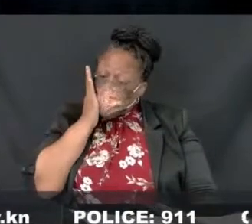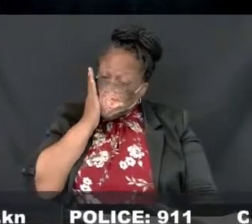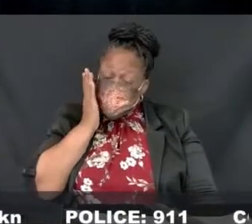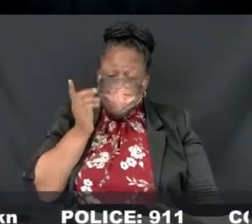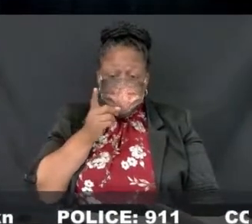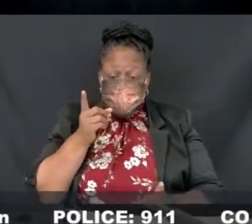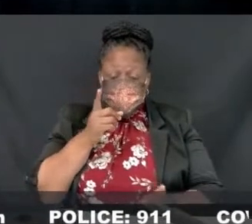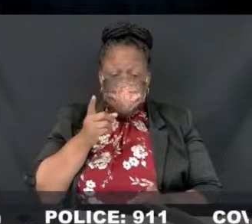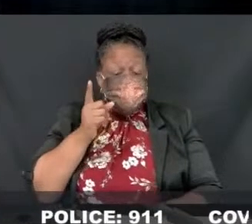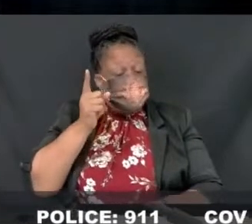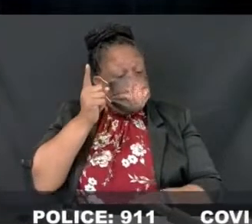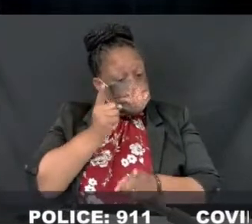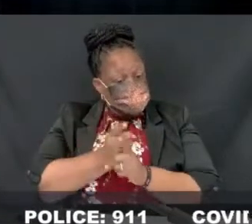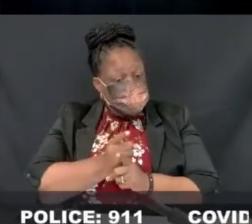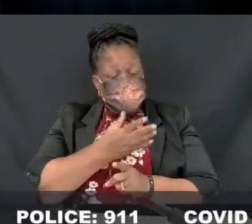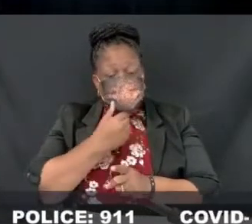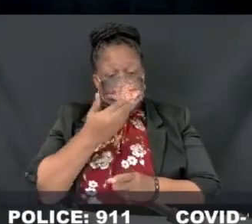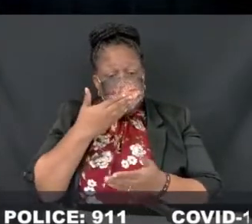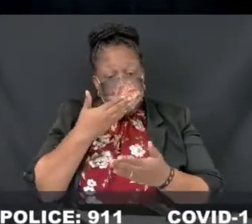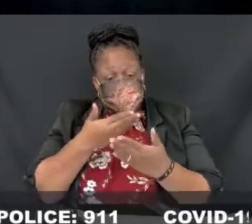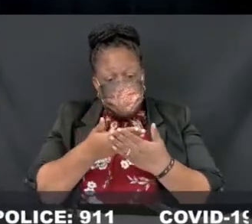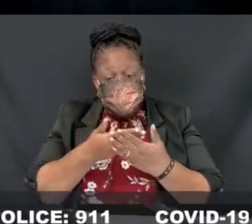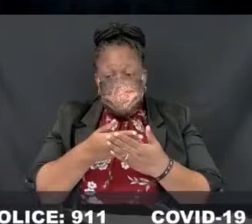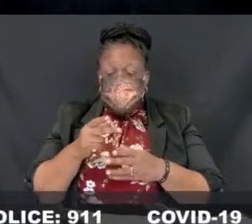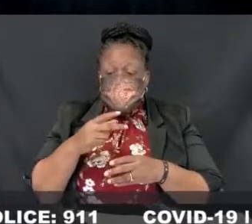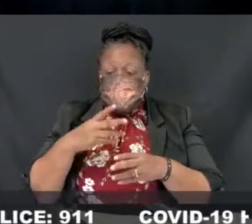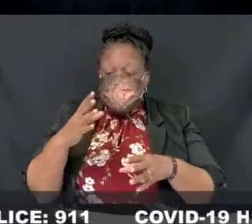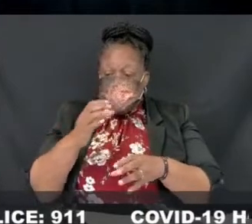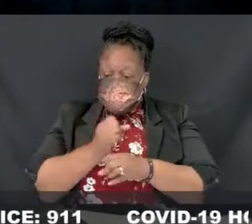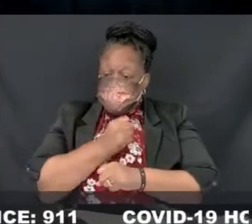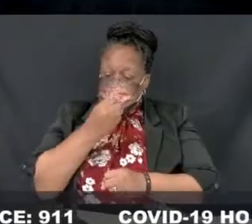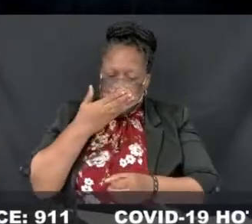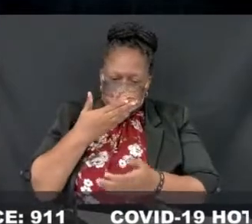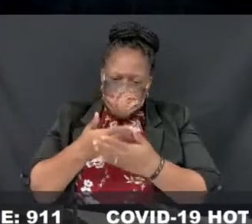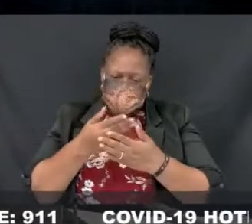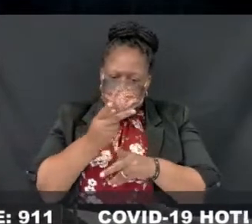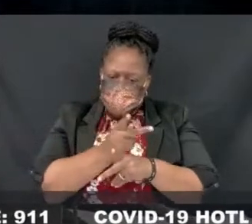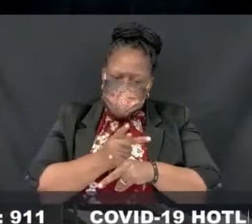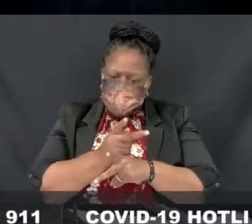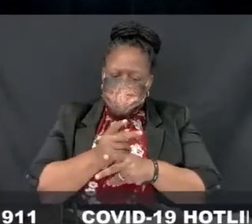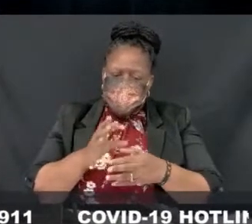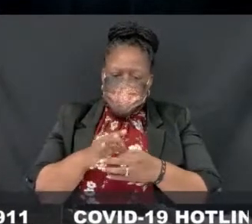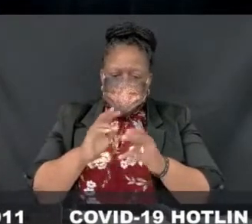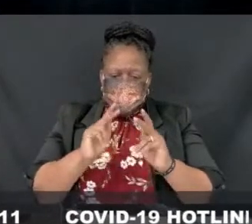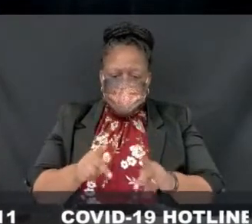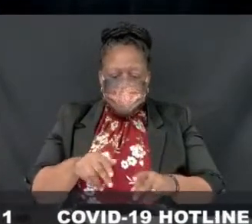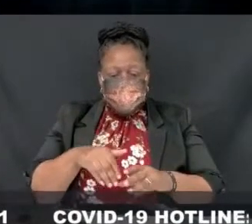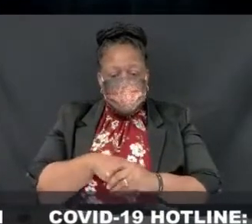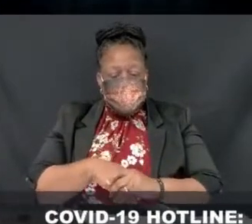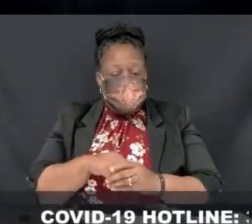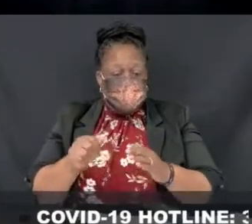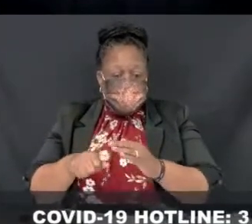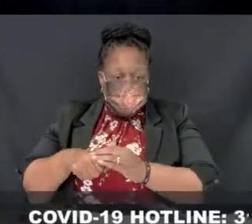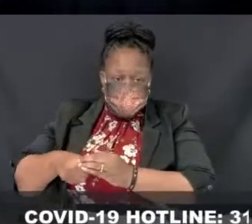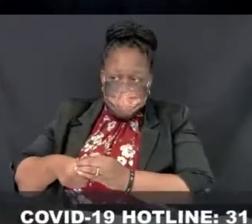Ruby Garcia and